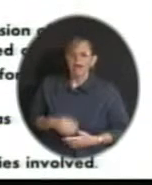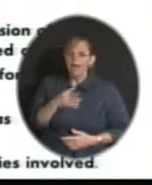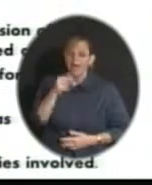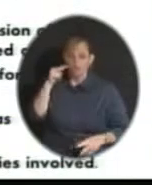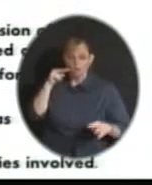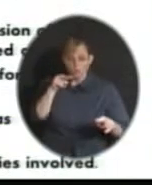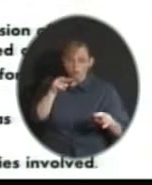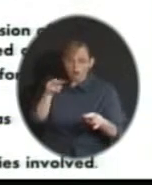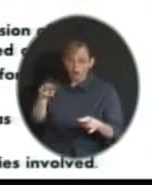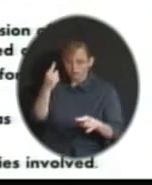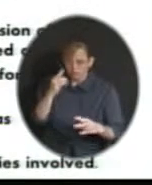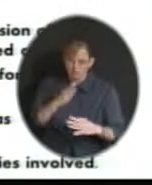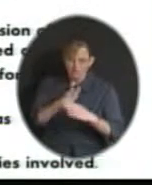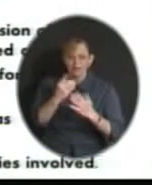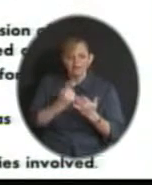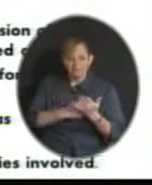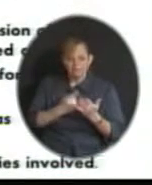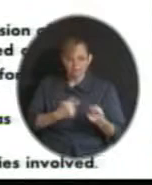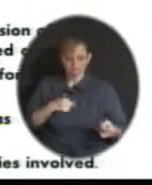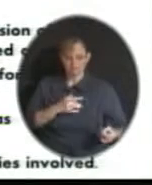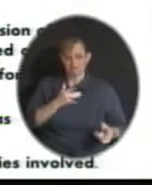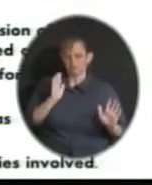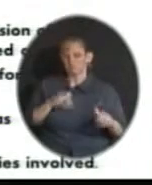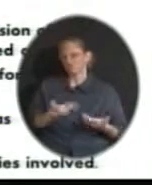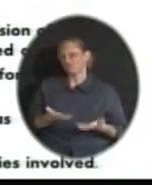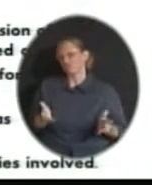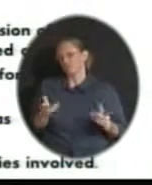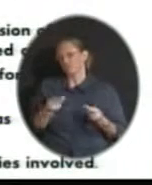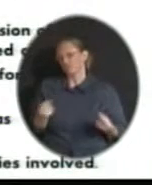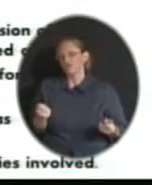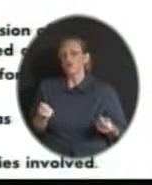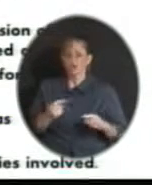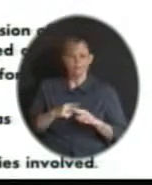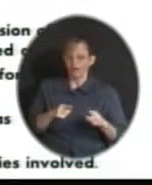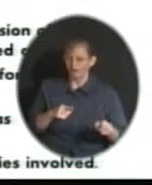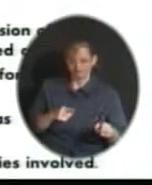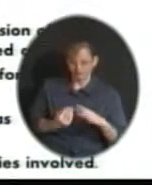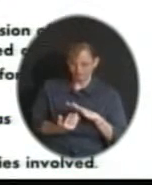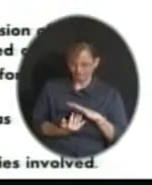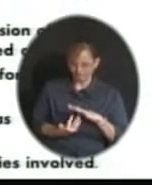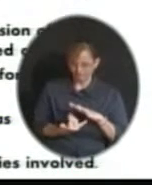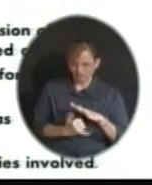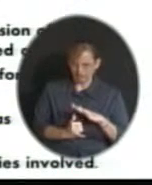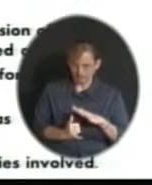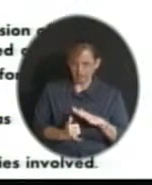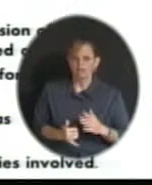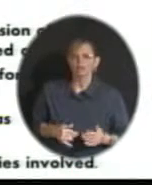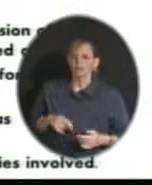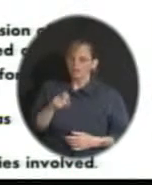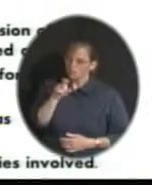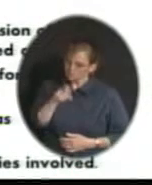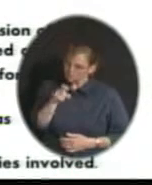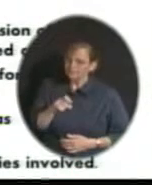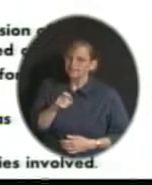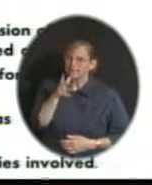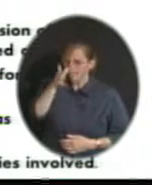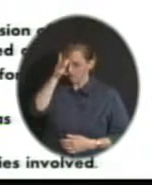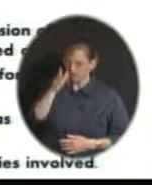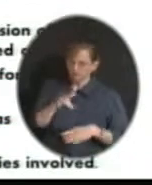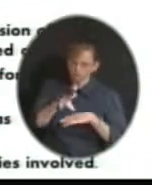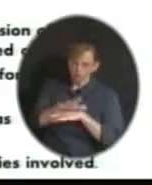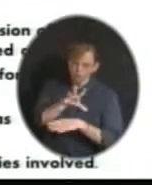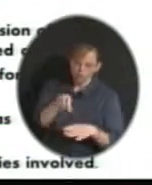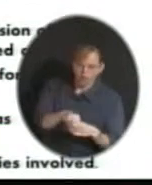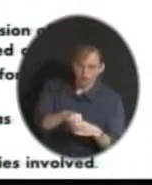and it's not over, and we need to stay alert and aware to those things. And we need to have our parents early and involved and engaged